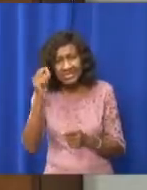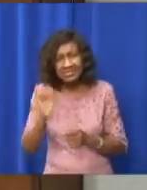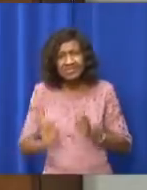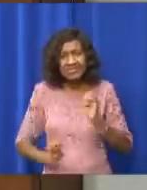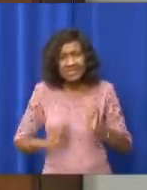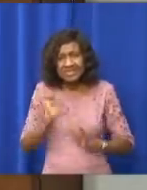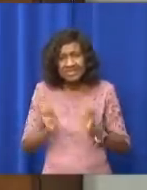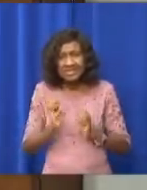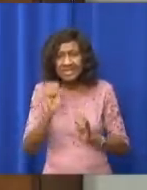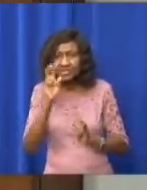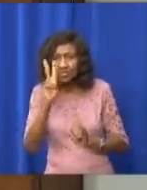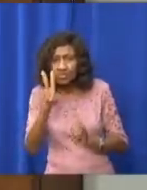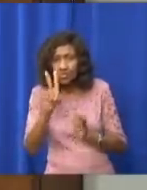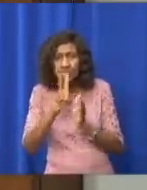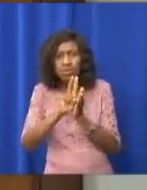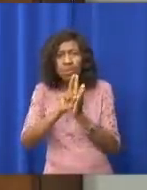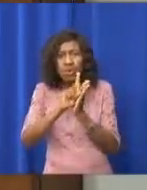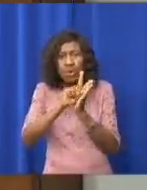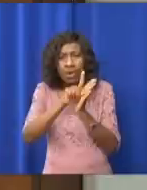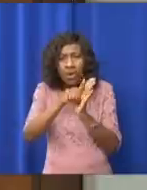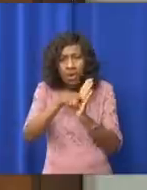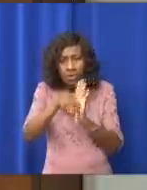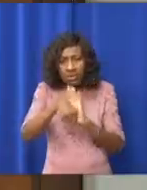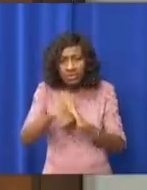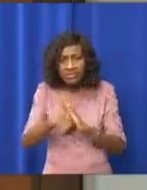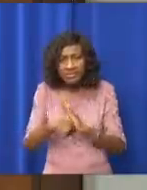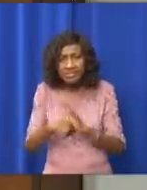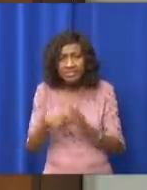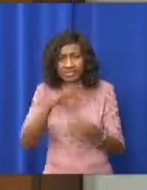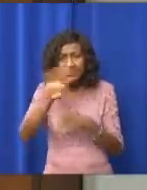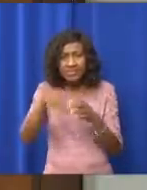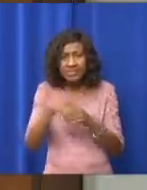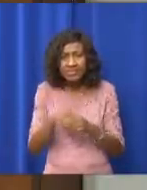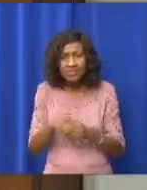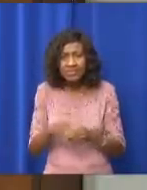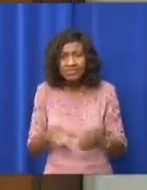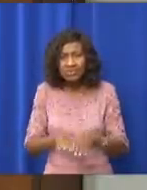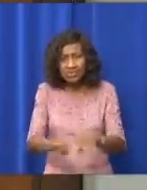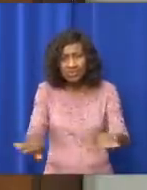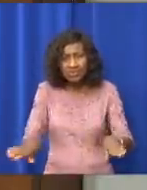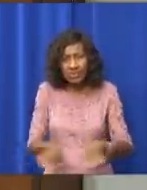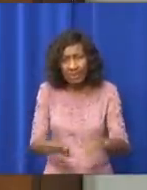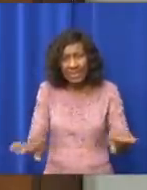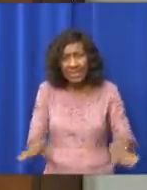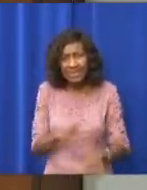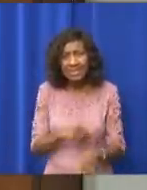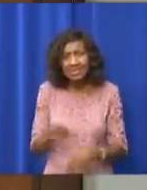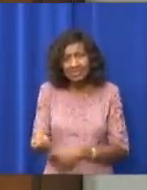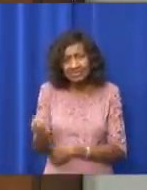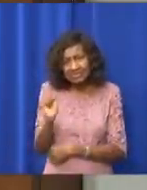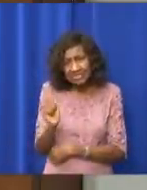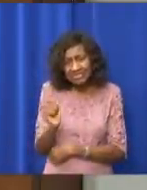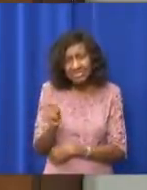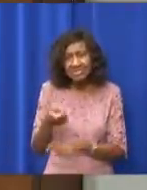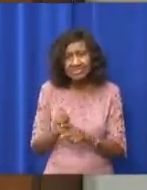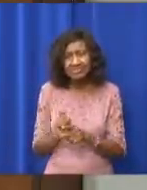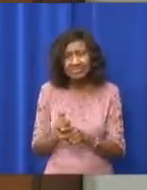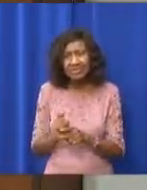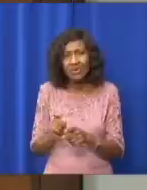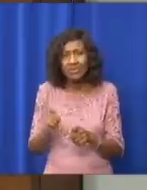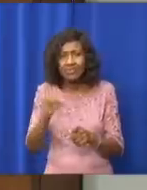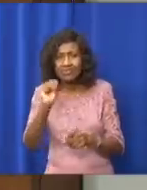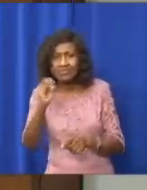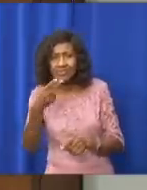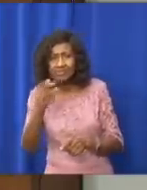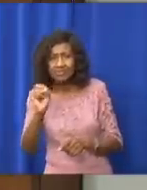to a 2-hour period, and exercise includes swimming and fishing from the shoreline. This includes Iron Shore.